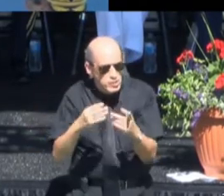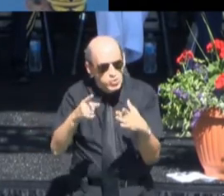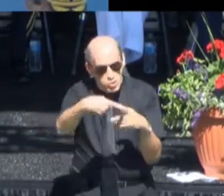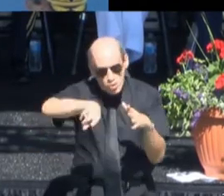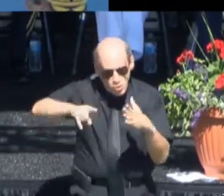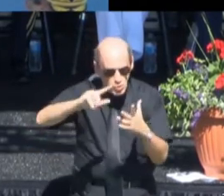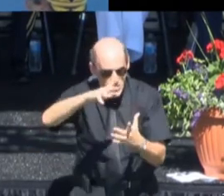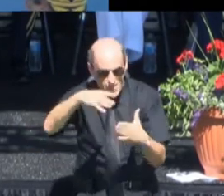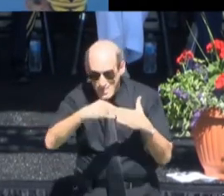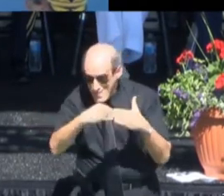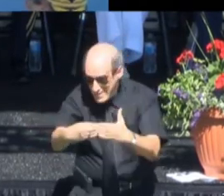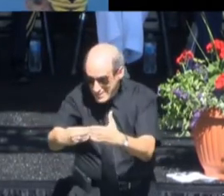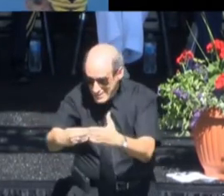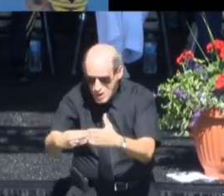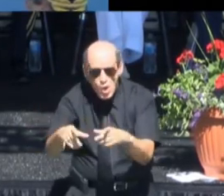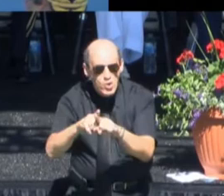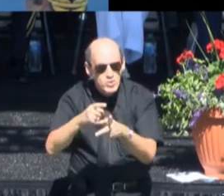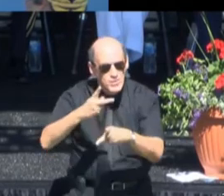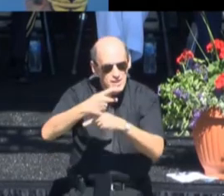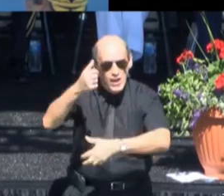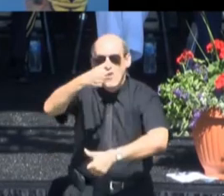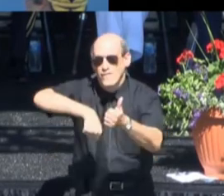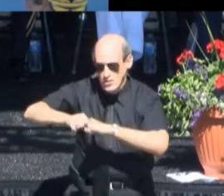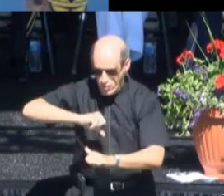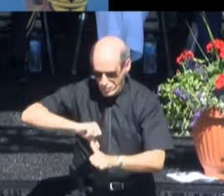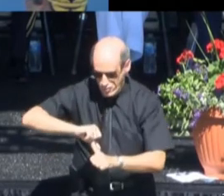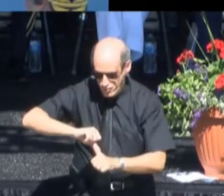leadership, and each other.